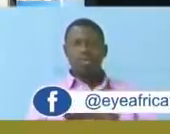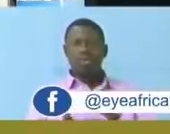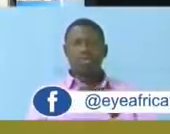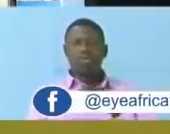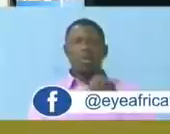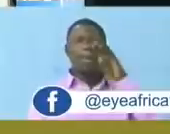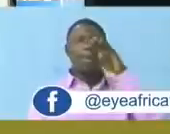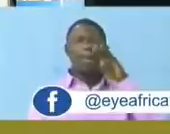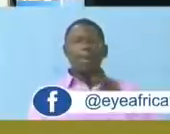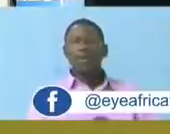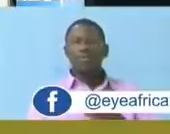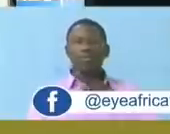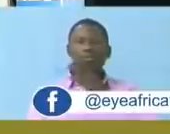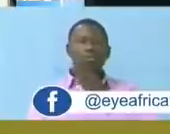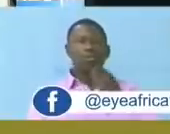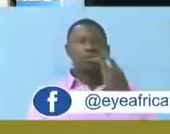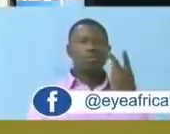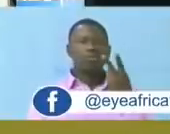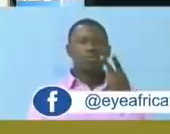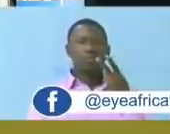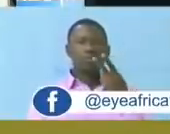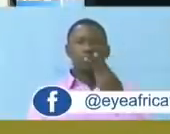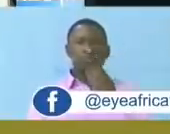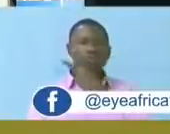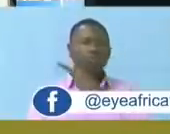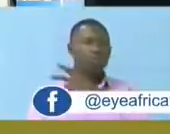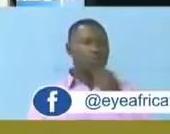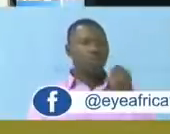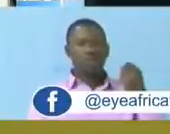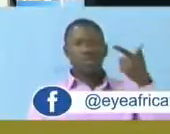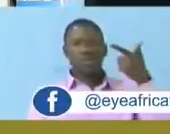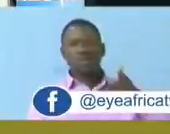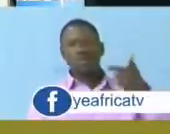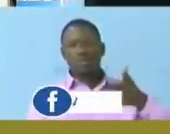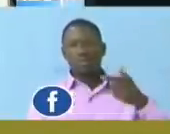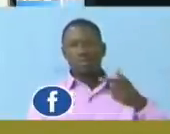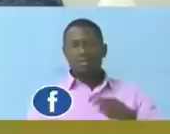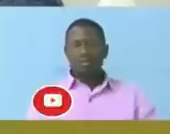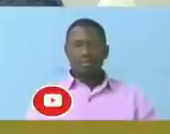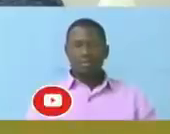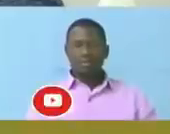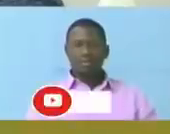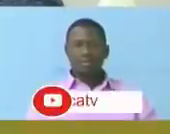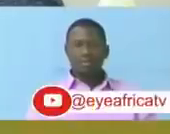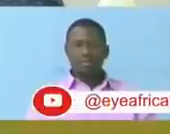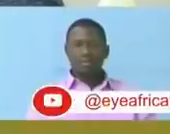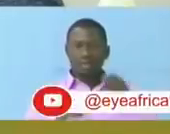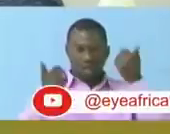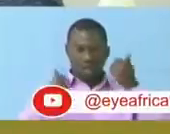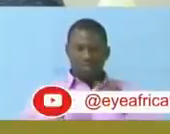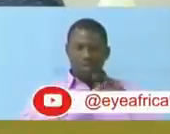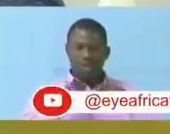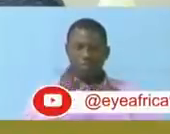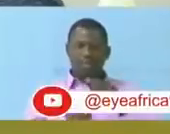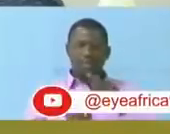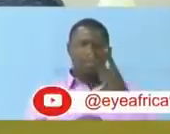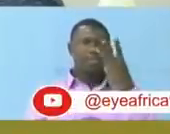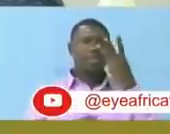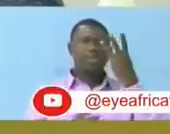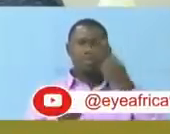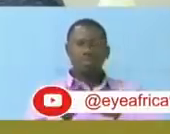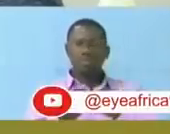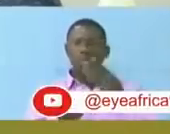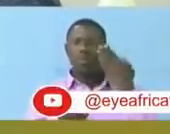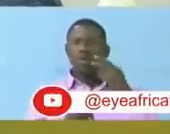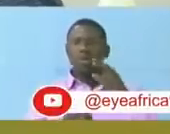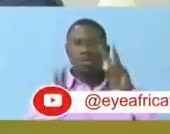2017. March Karo Tumani Flow 2017. This is 3 months post Jame. Karisa Wakola, Jame Boyringola.